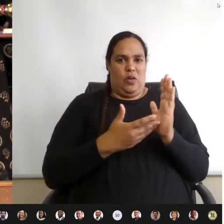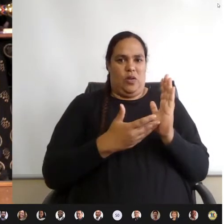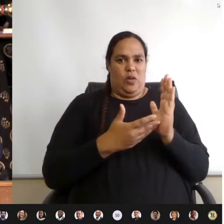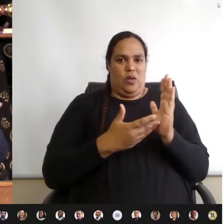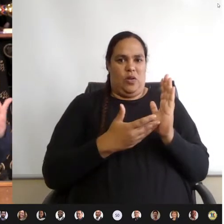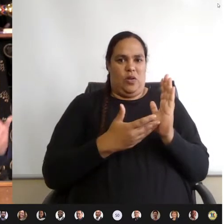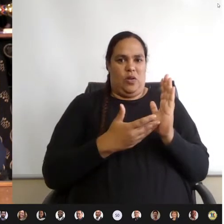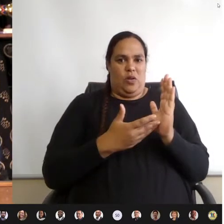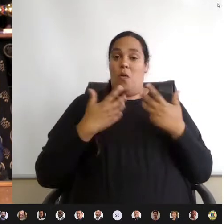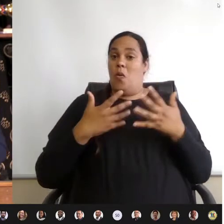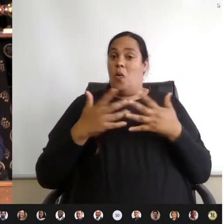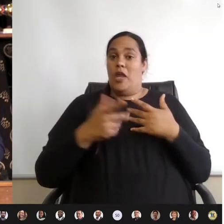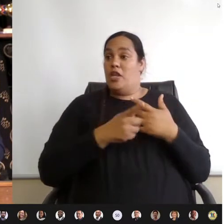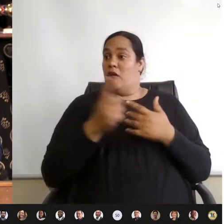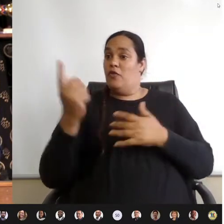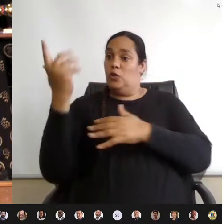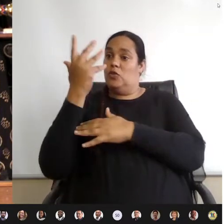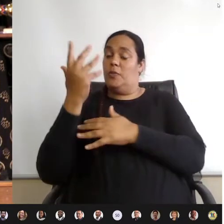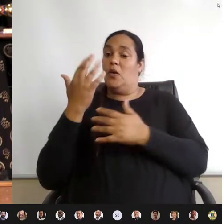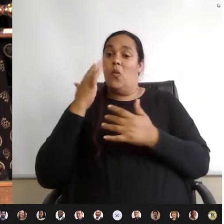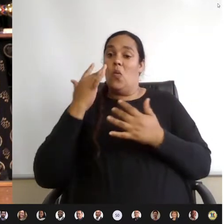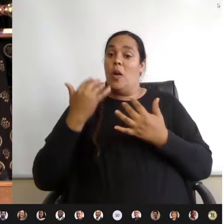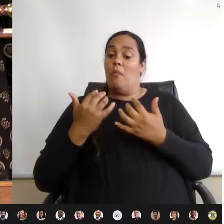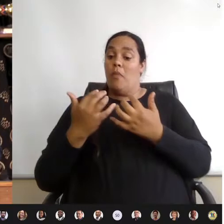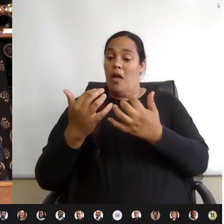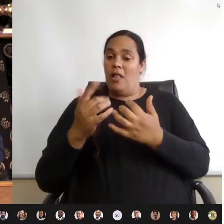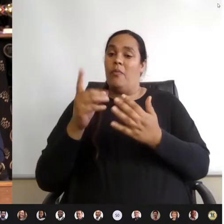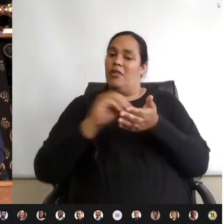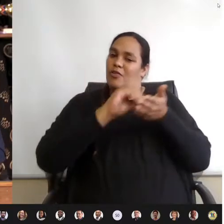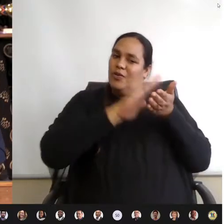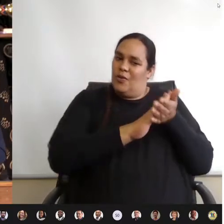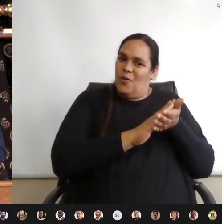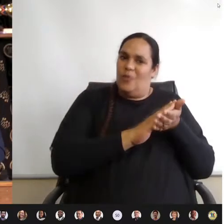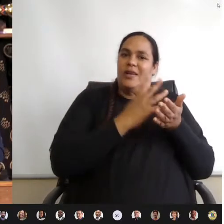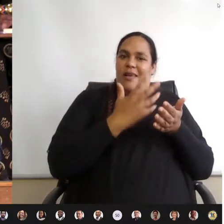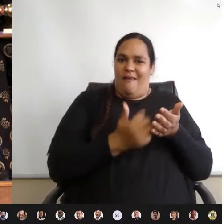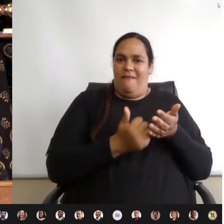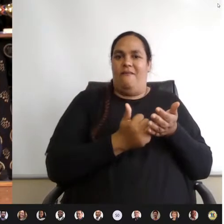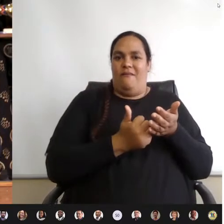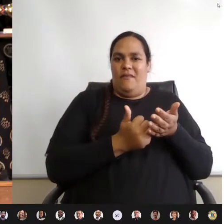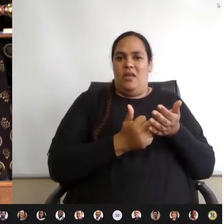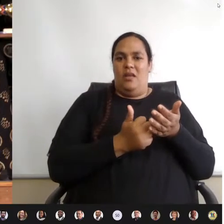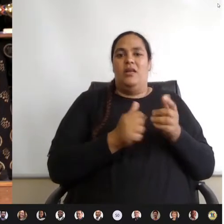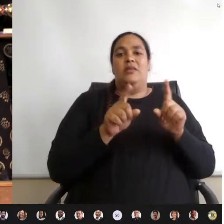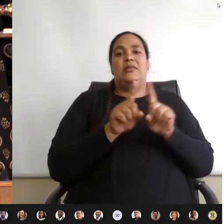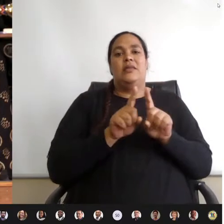any of you speak in Parliament, that gets recorded in Hansard. Of